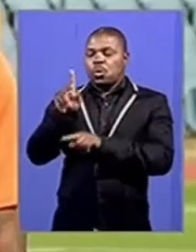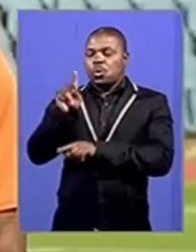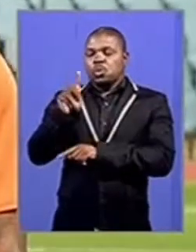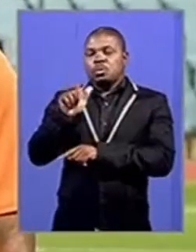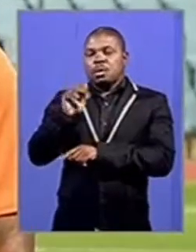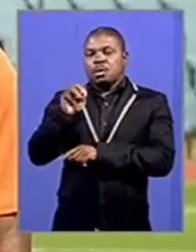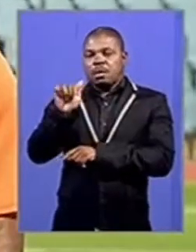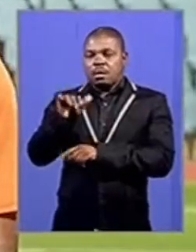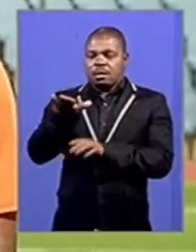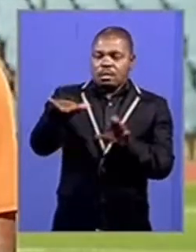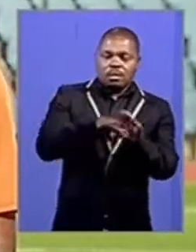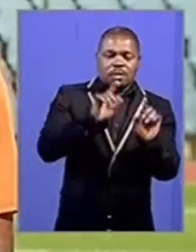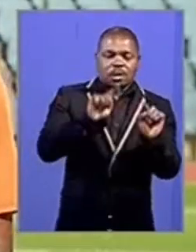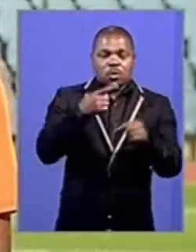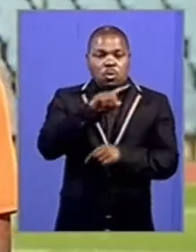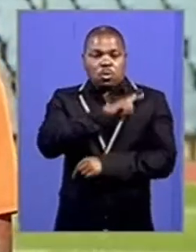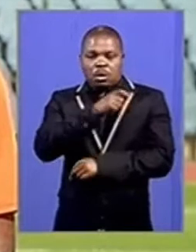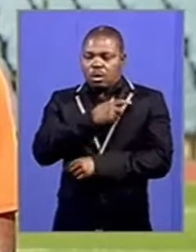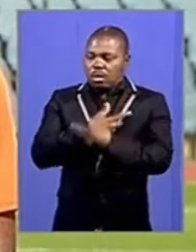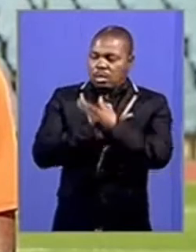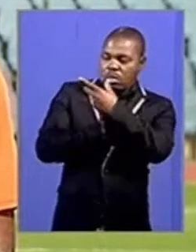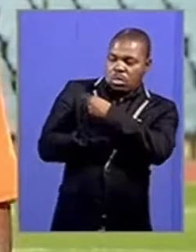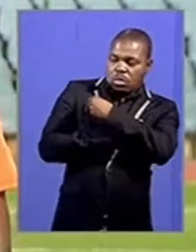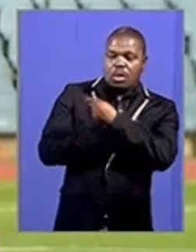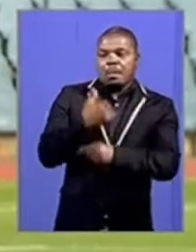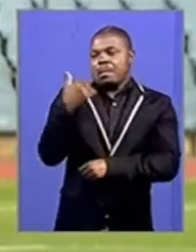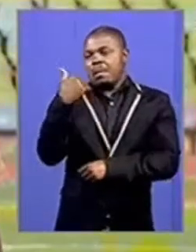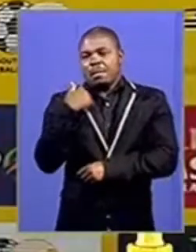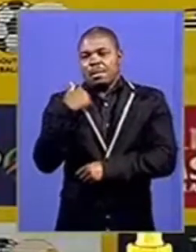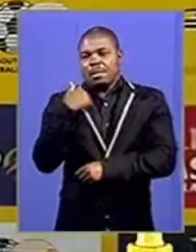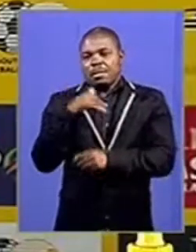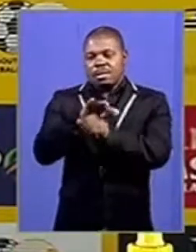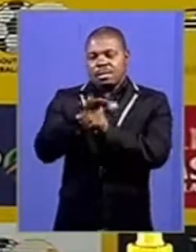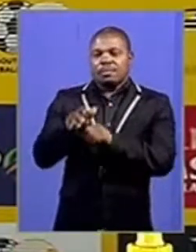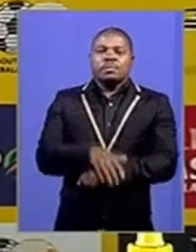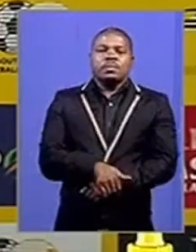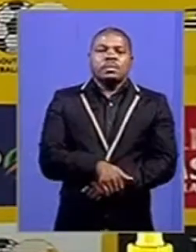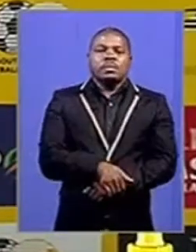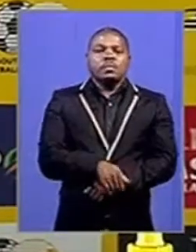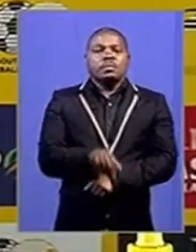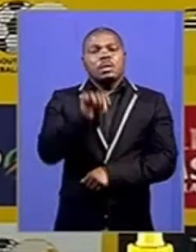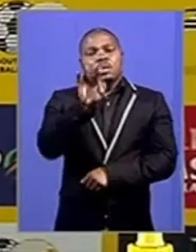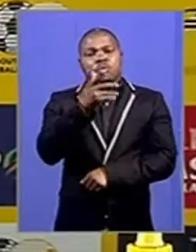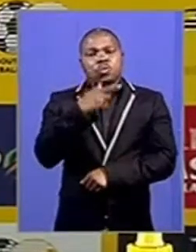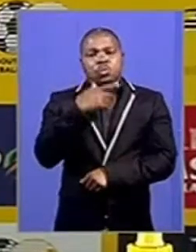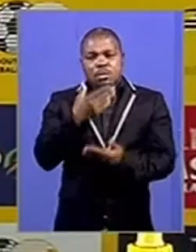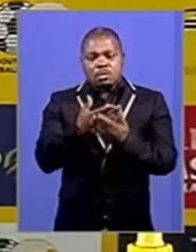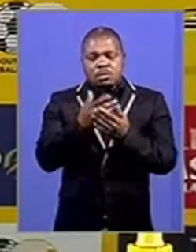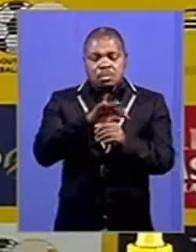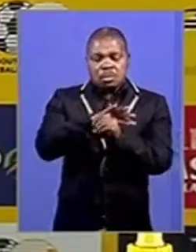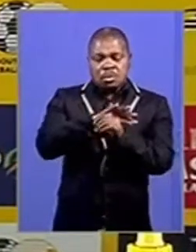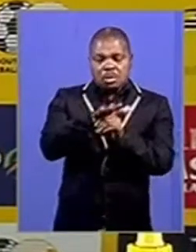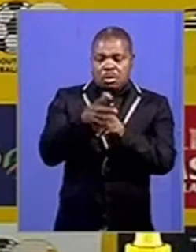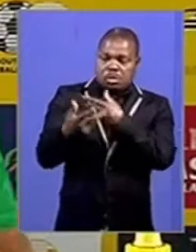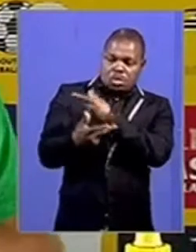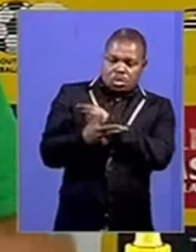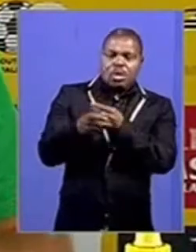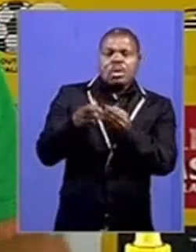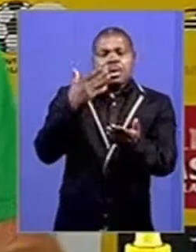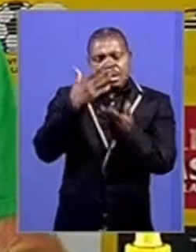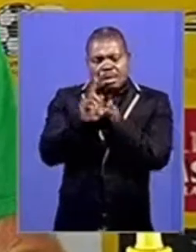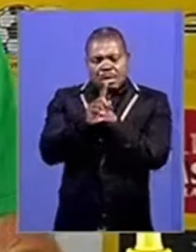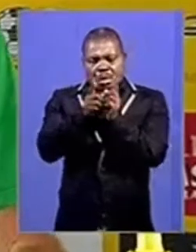ge a humane moento wa COVID-19 maabane. If you get a vaccination, you can have symptoms. So it's possible